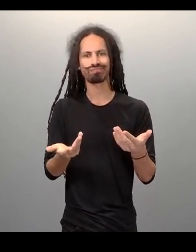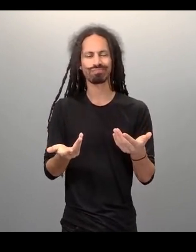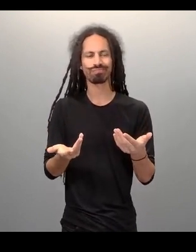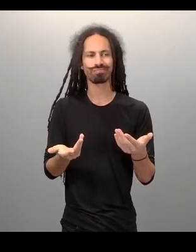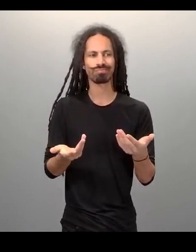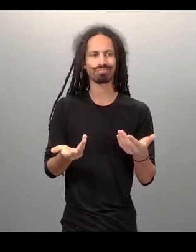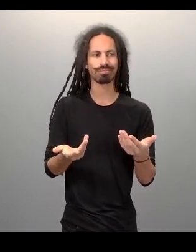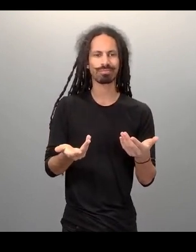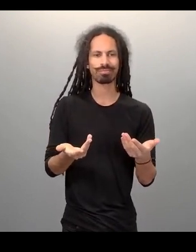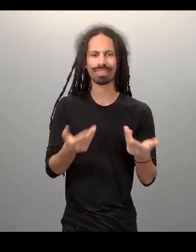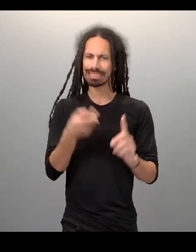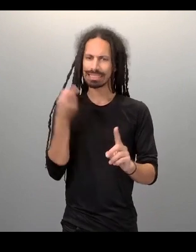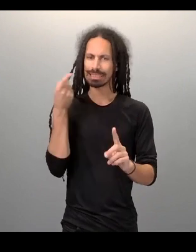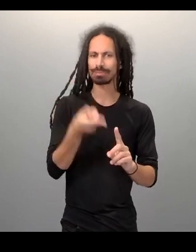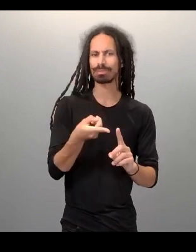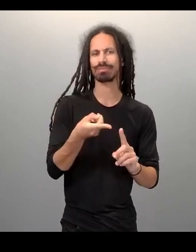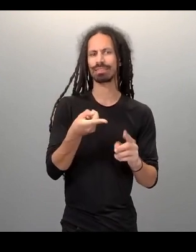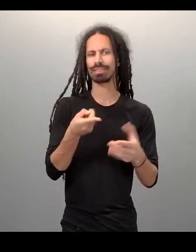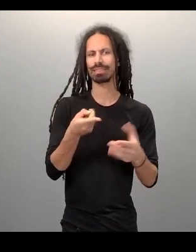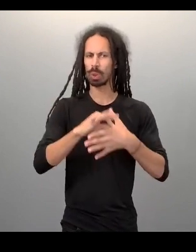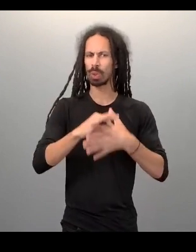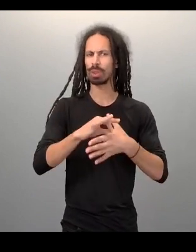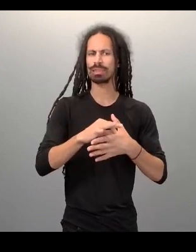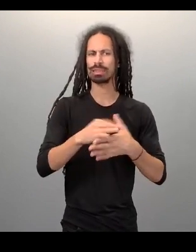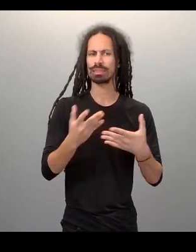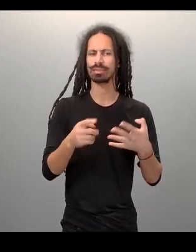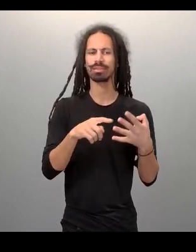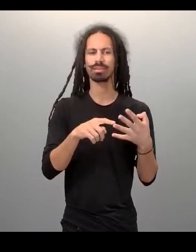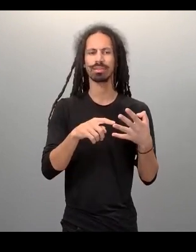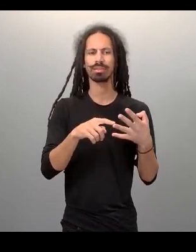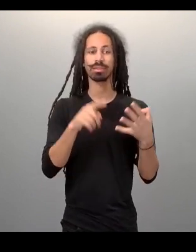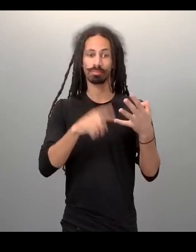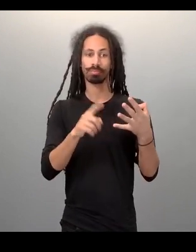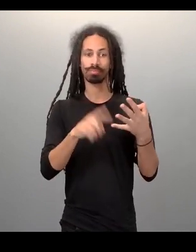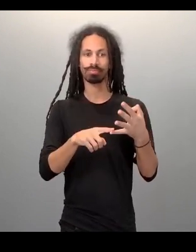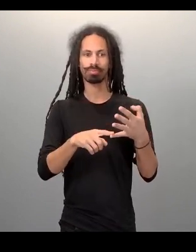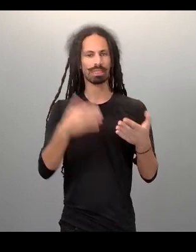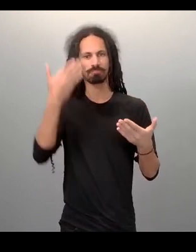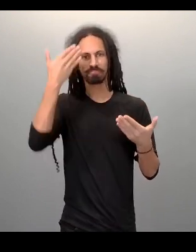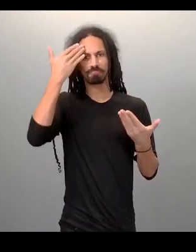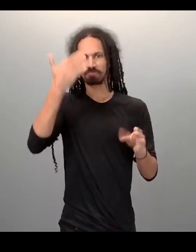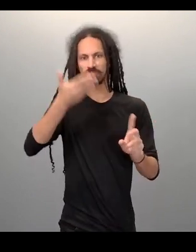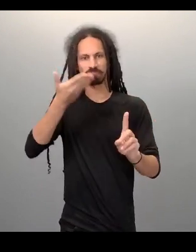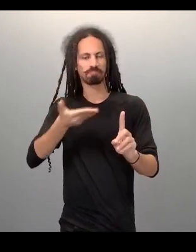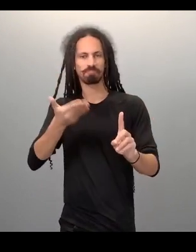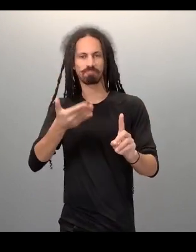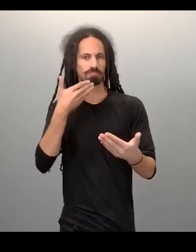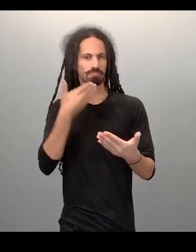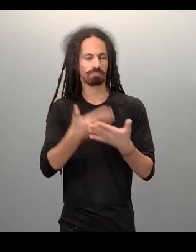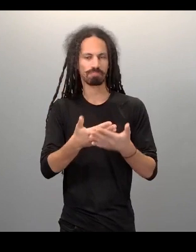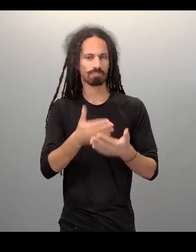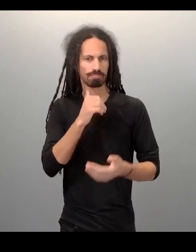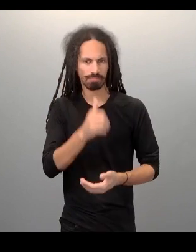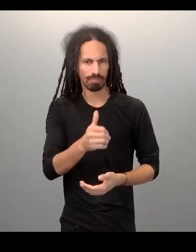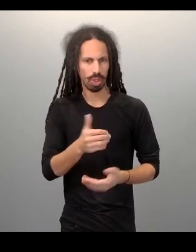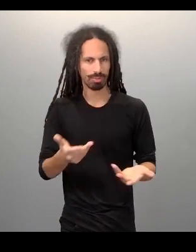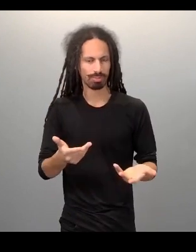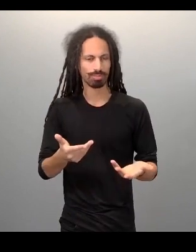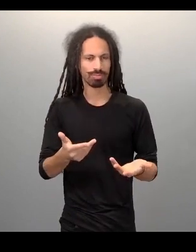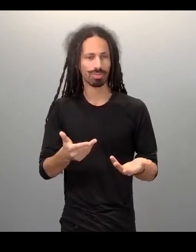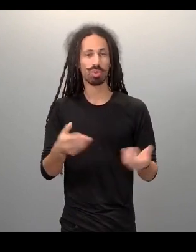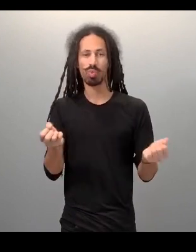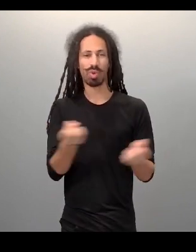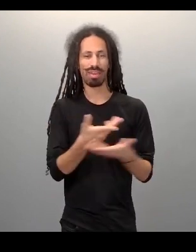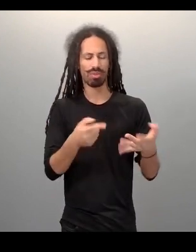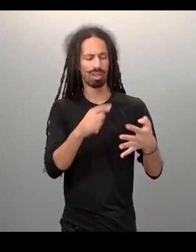defined, specific context, and you don't know the person very well. So these are all indicating that this should